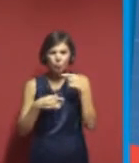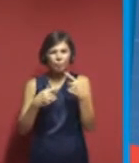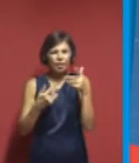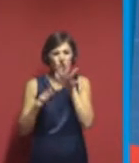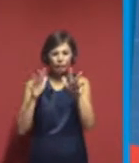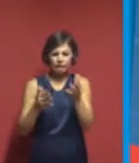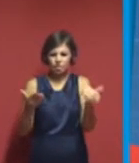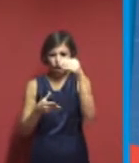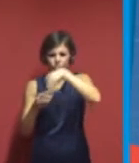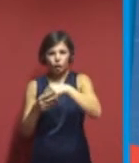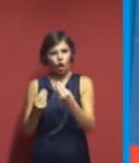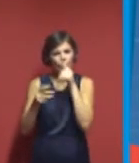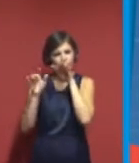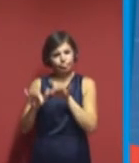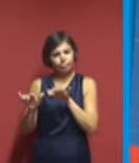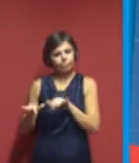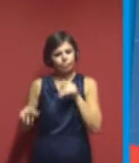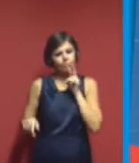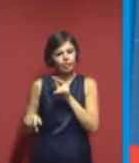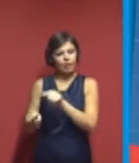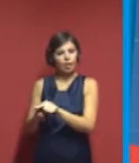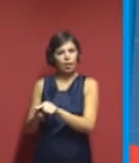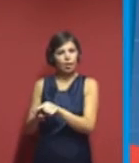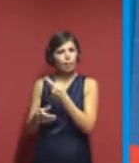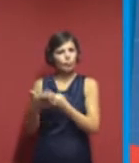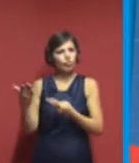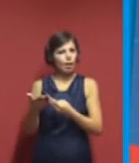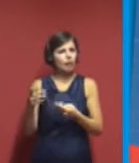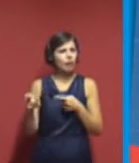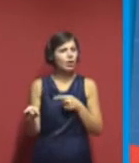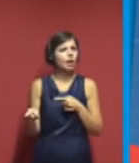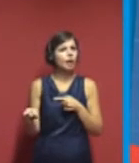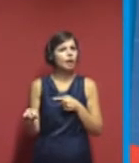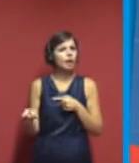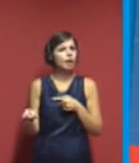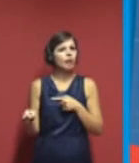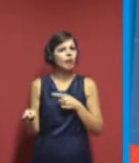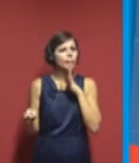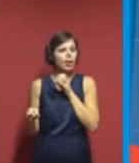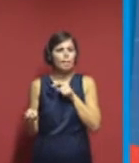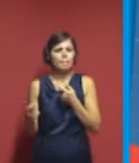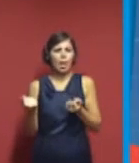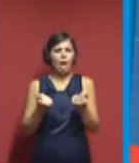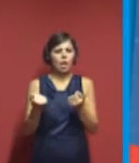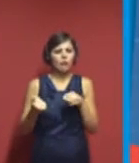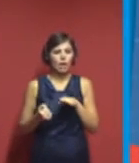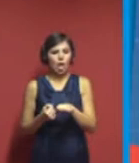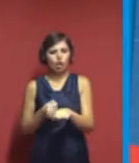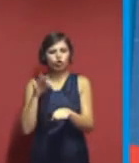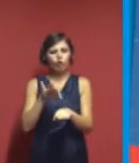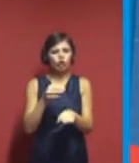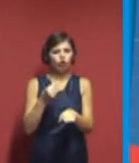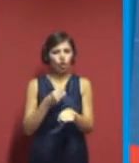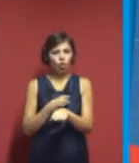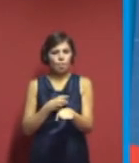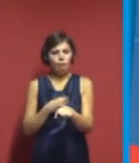left, to turn to right, or something like that, in order to maintain the car on the center of the street. For instance, if it sees that it's approaching to the left lane,